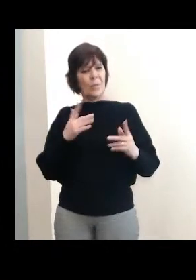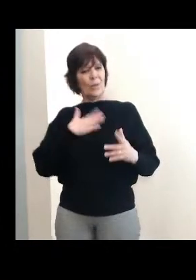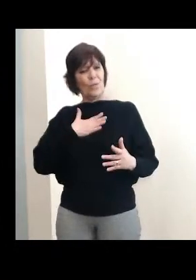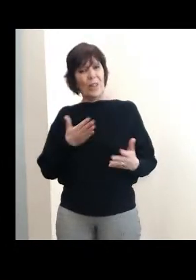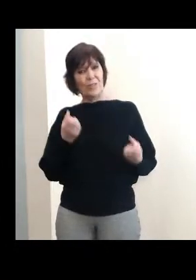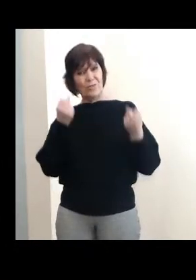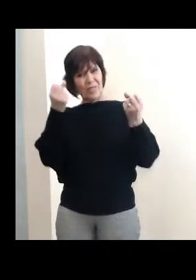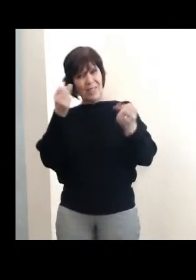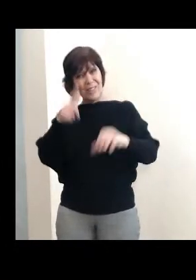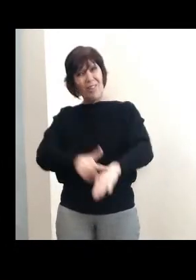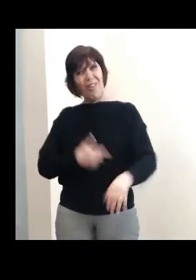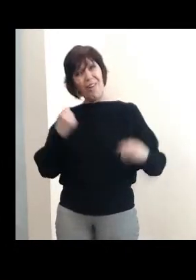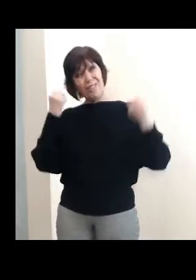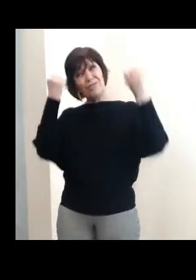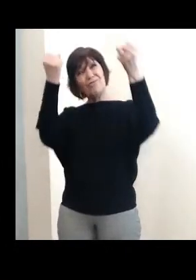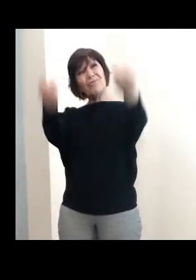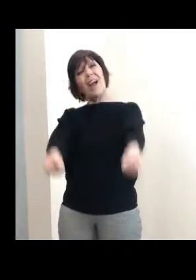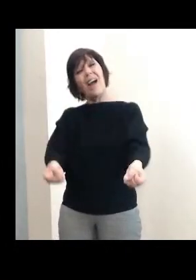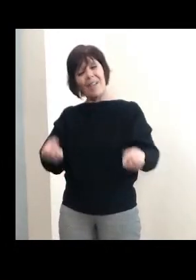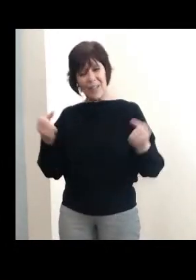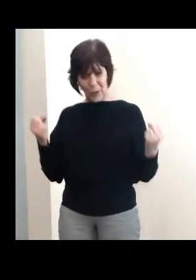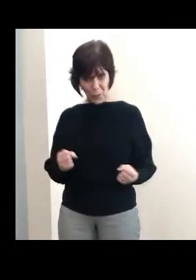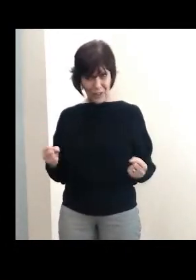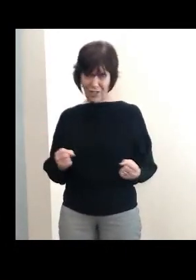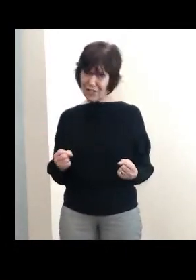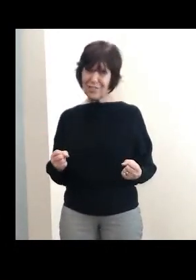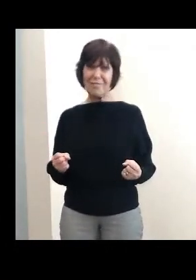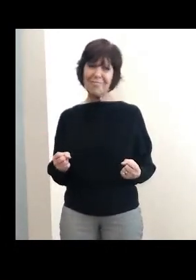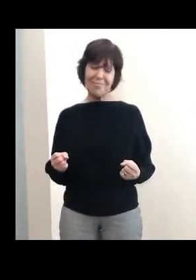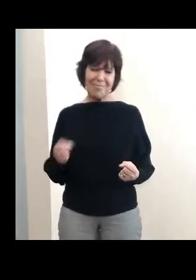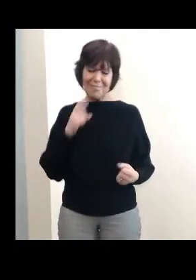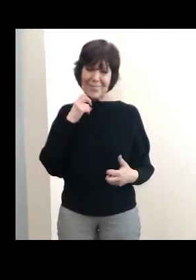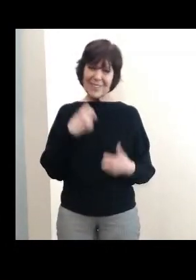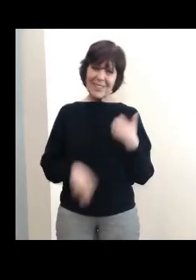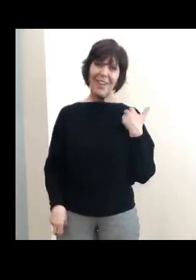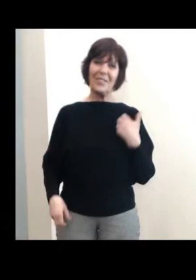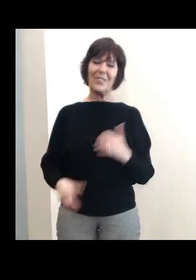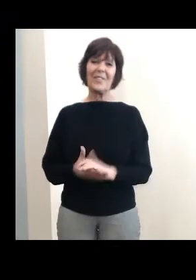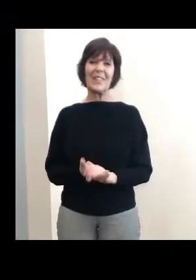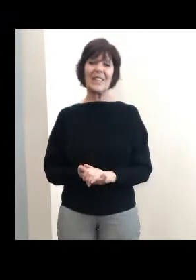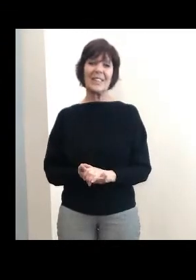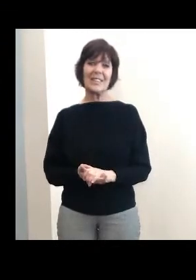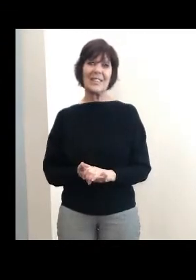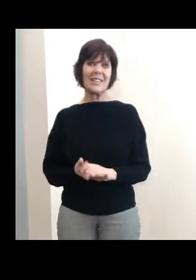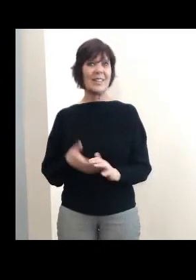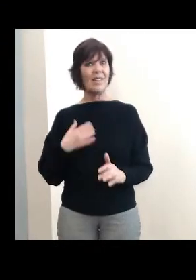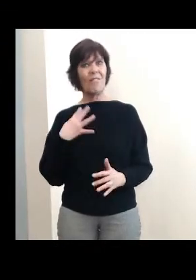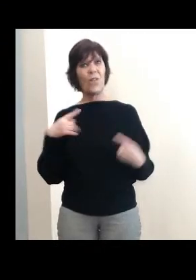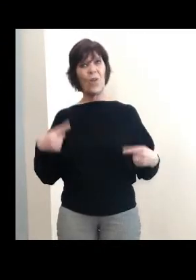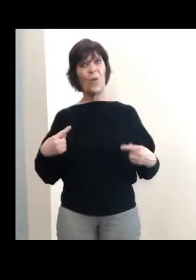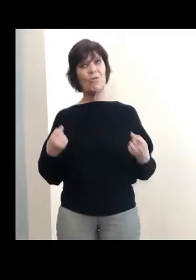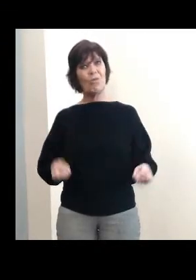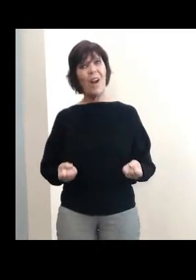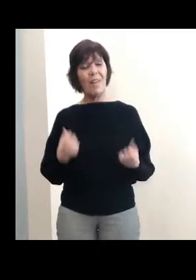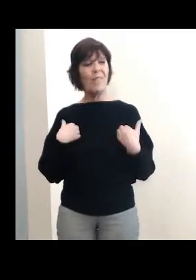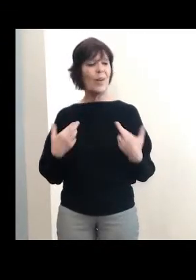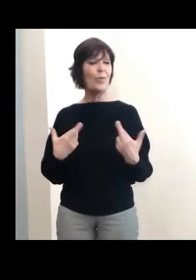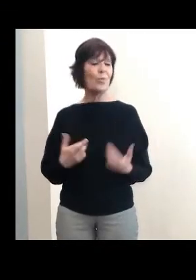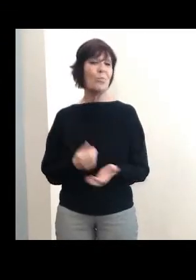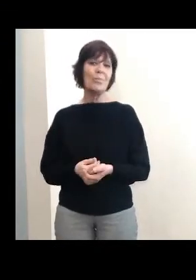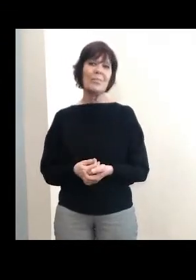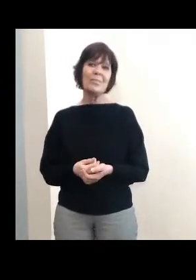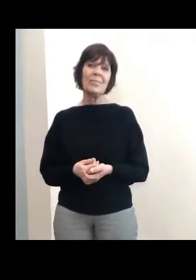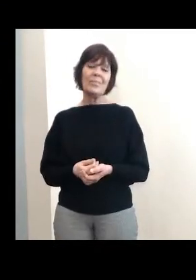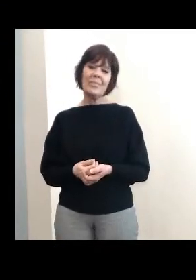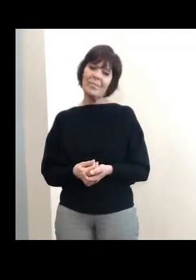That's a long drive. And in the winter, it can be a tough drive too. You better have four-wheel drive, and